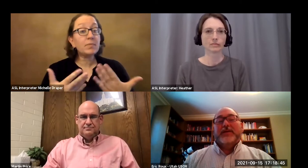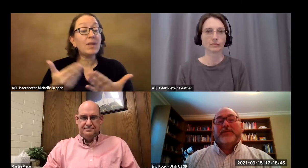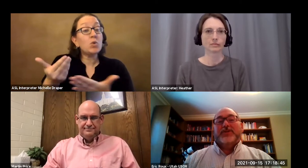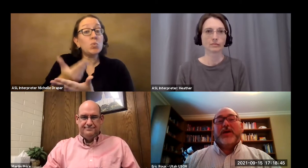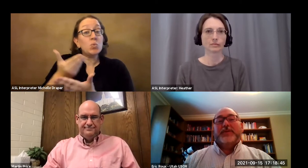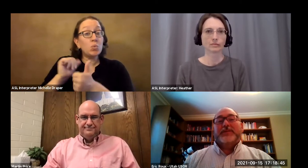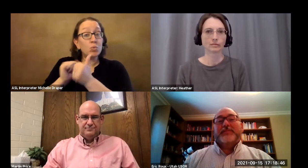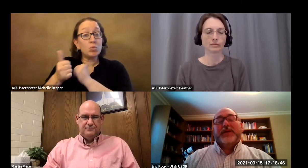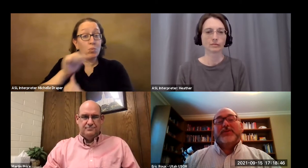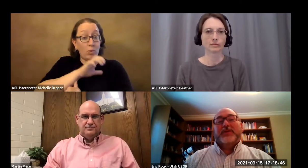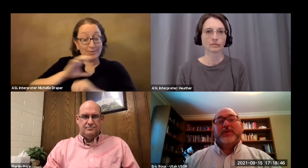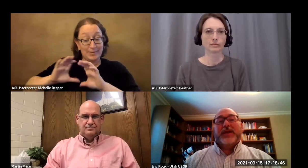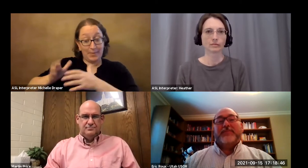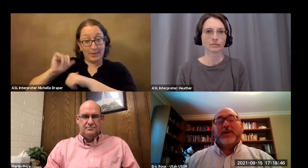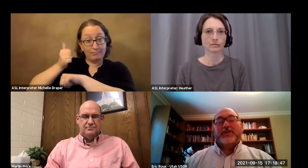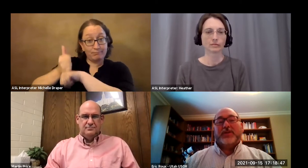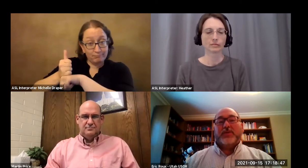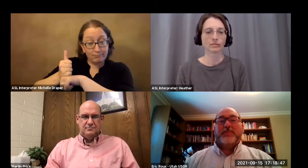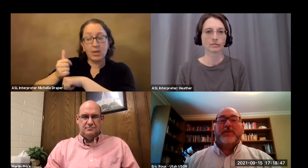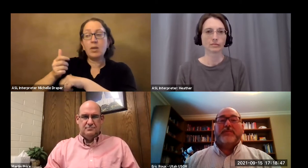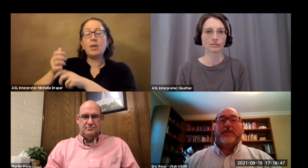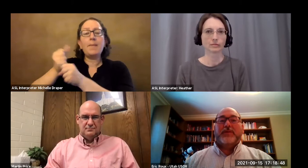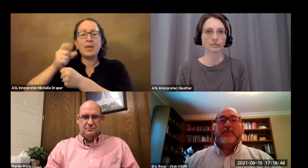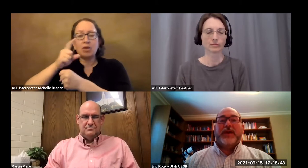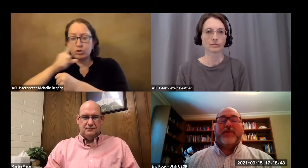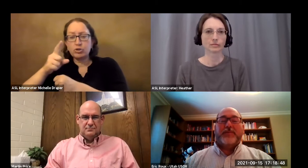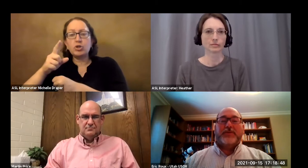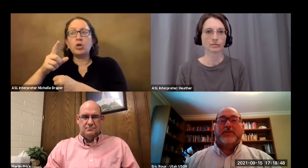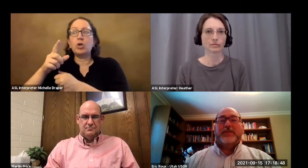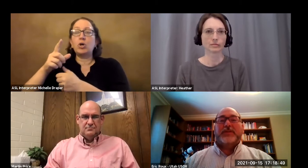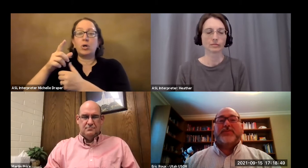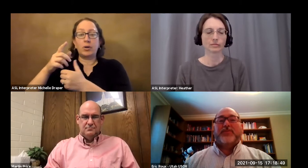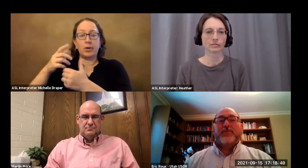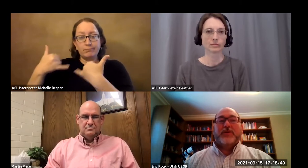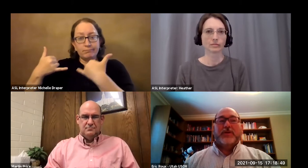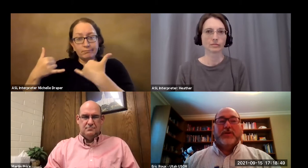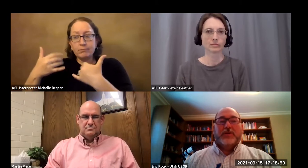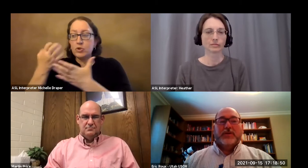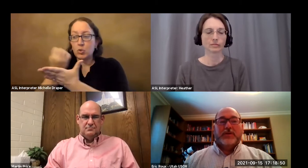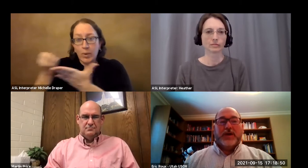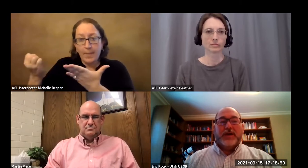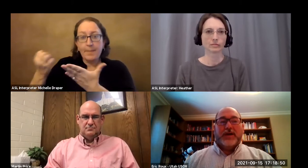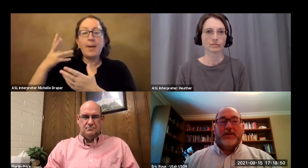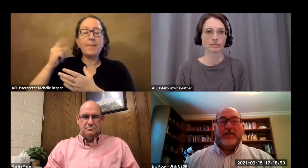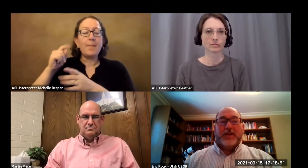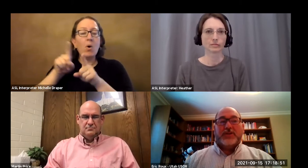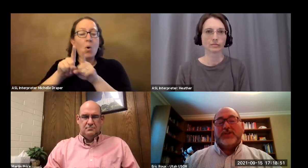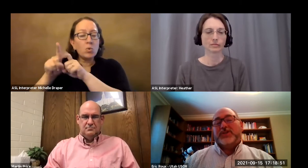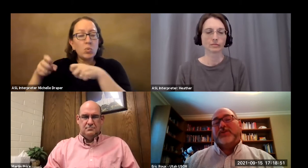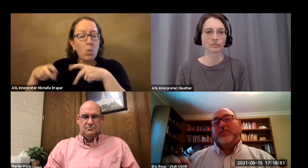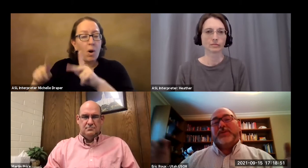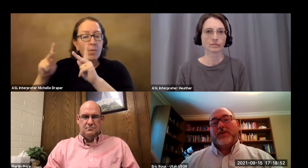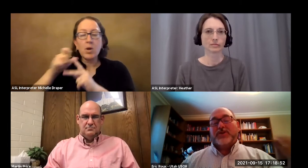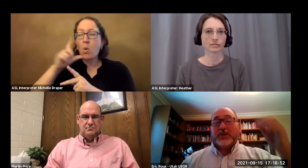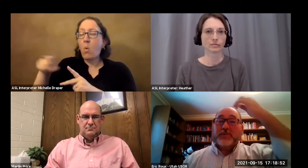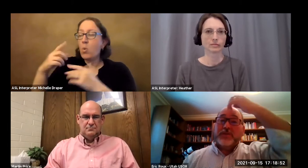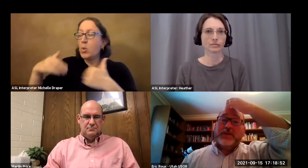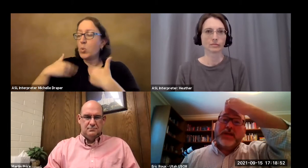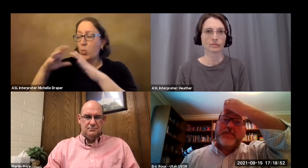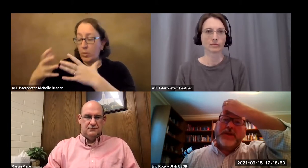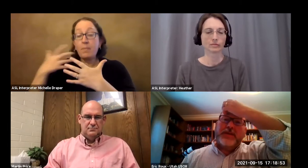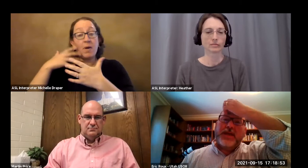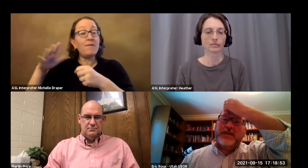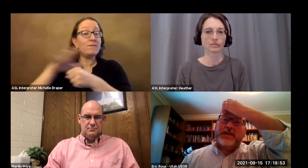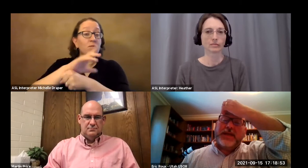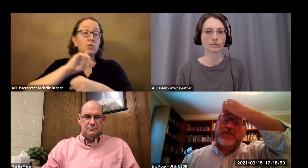committee whose job is to make sure that we have not just equipment, but that we have opportunities for not just youth, but the larger community